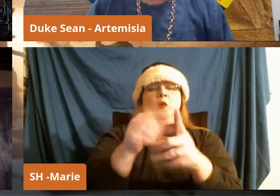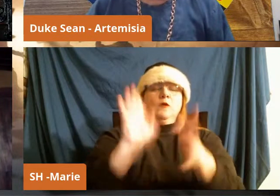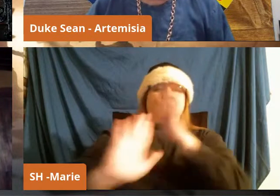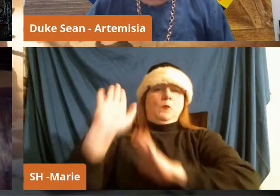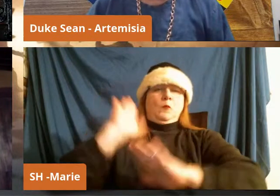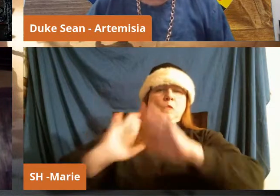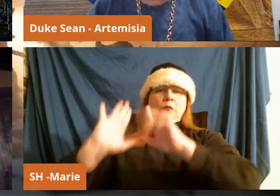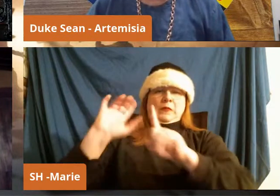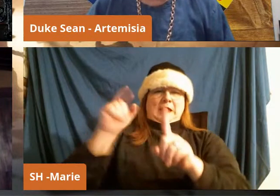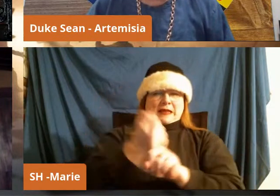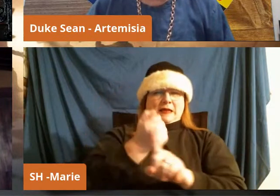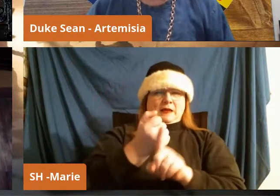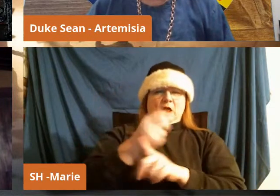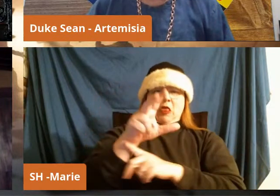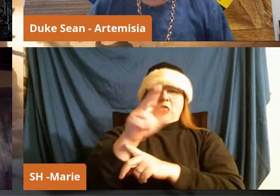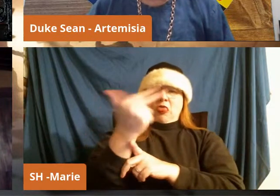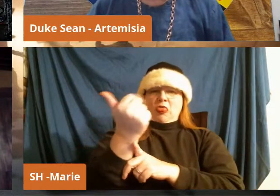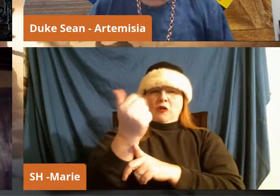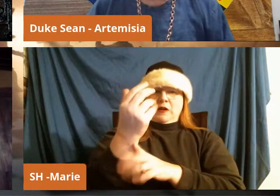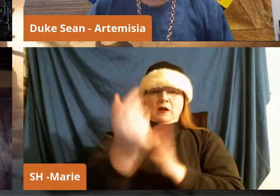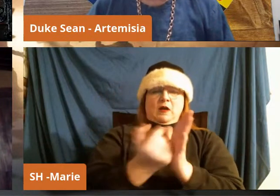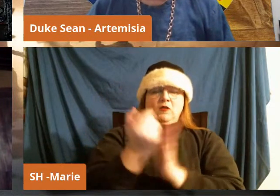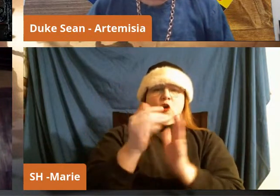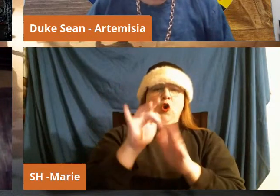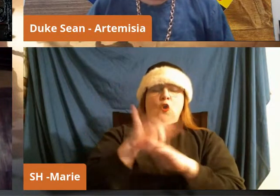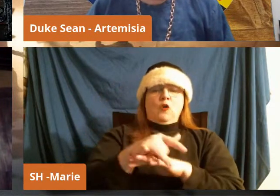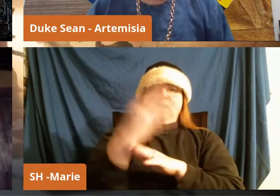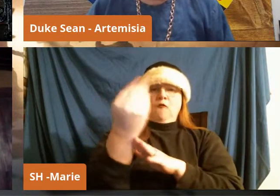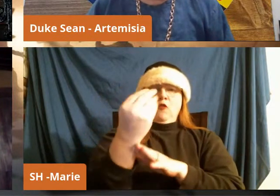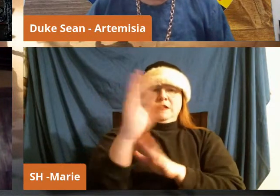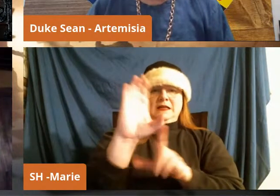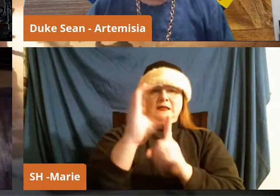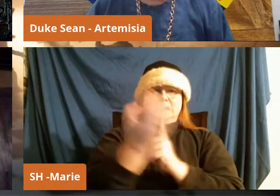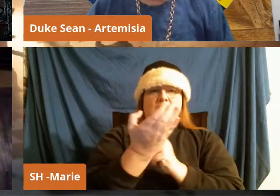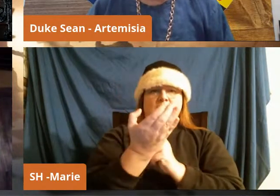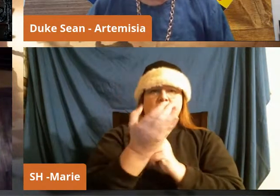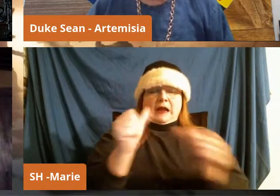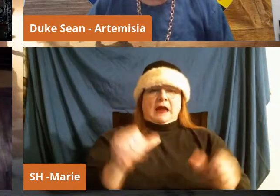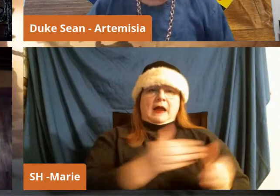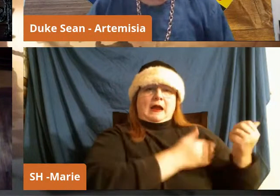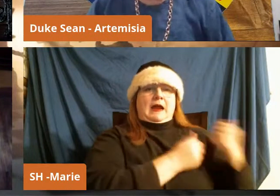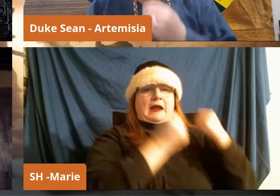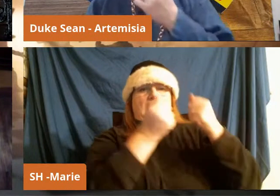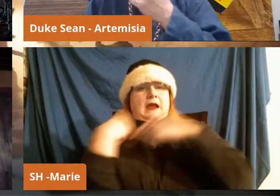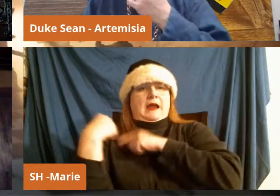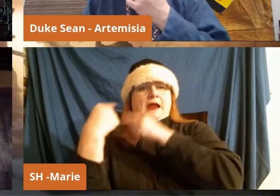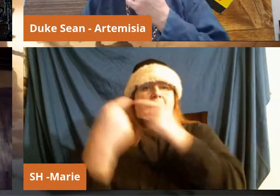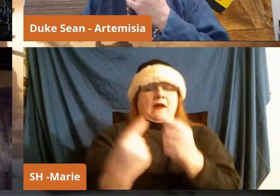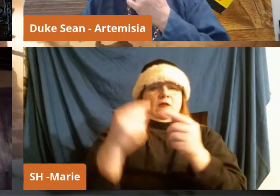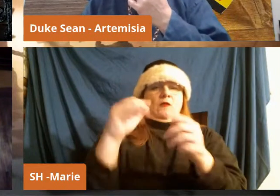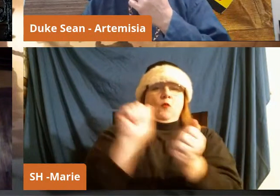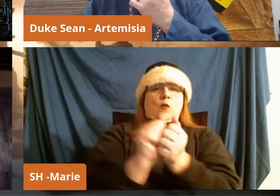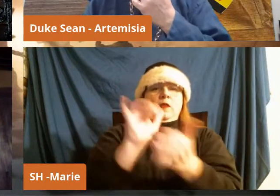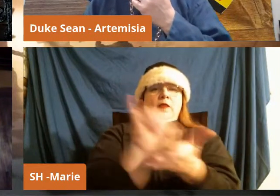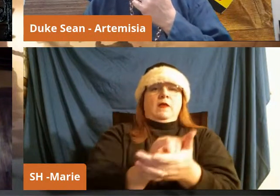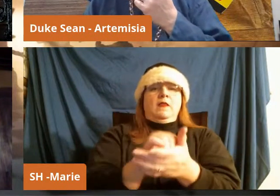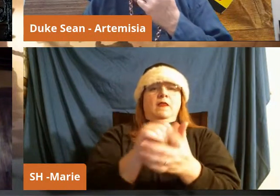to, about 1300, early 14th century. And it carried with it the connotation